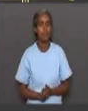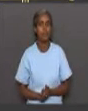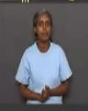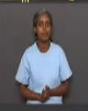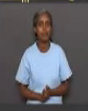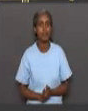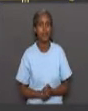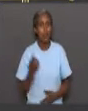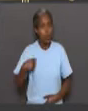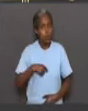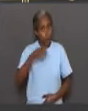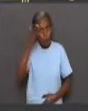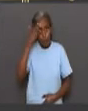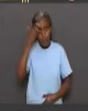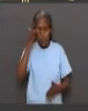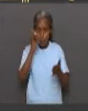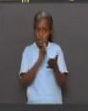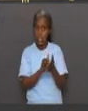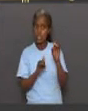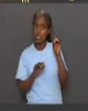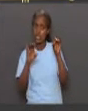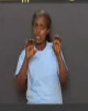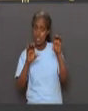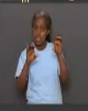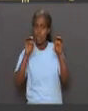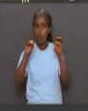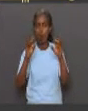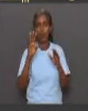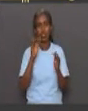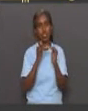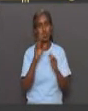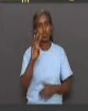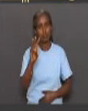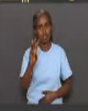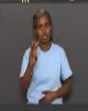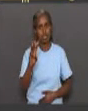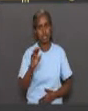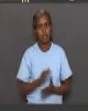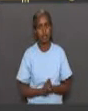6. We know that CO is 6.